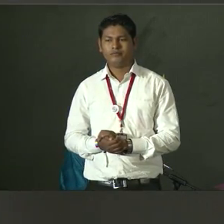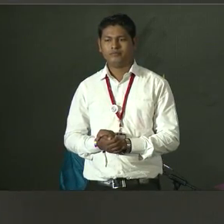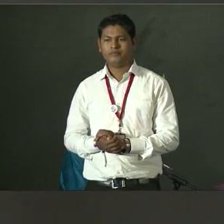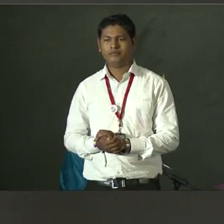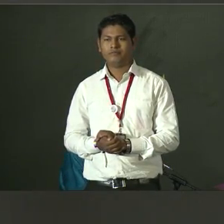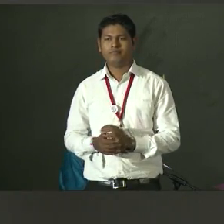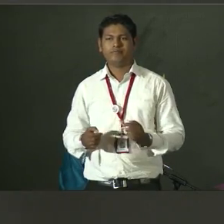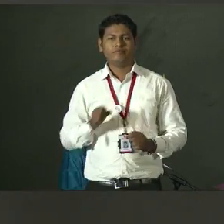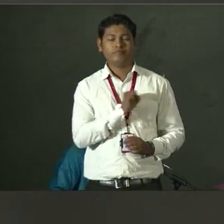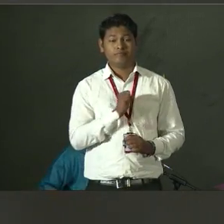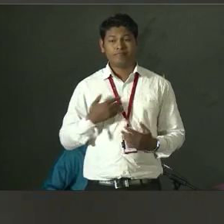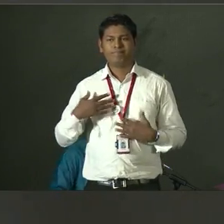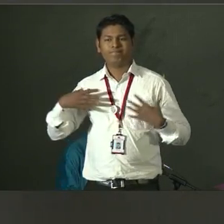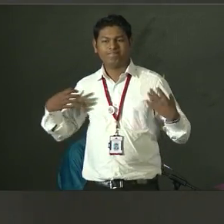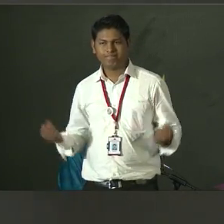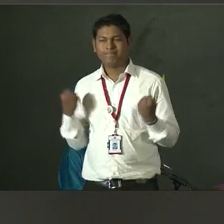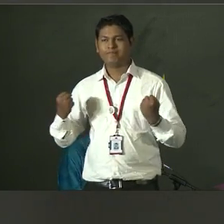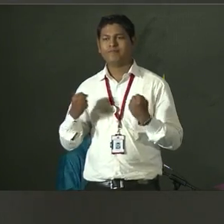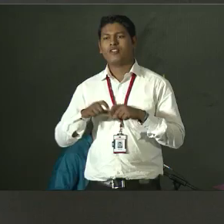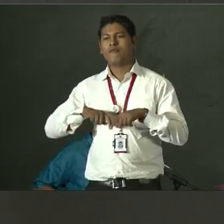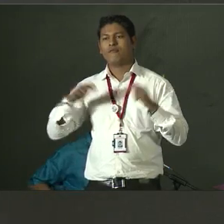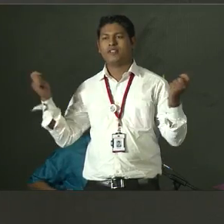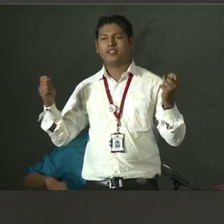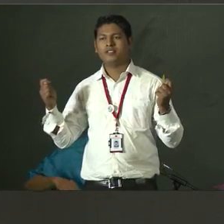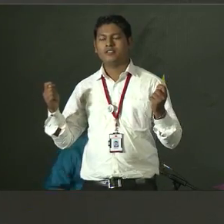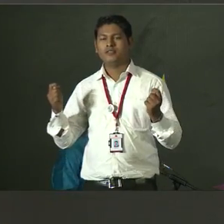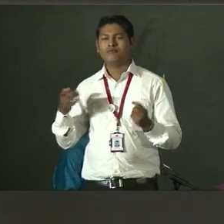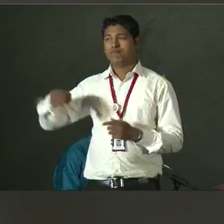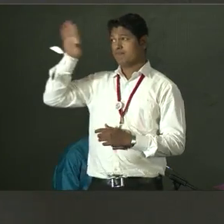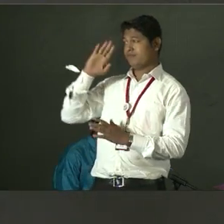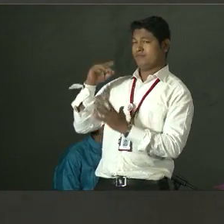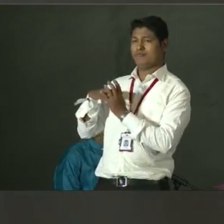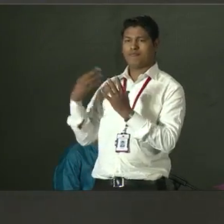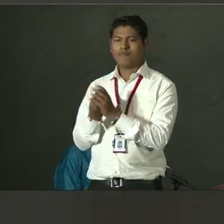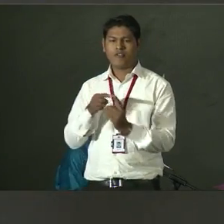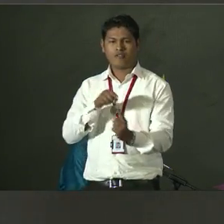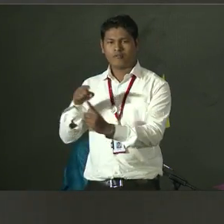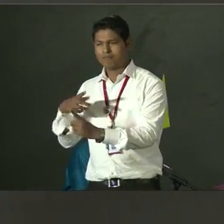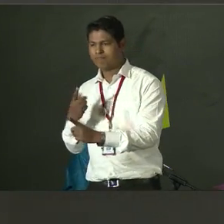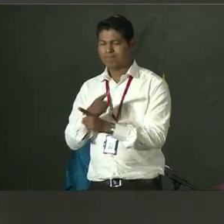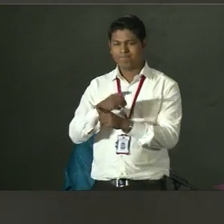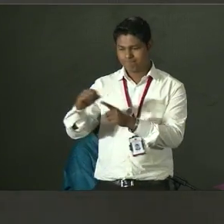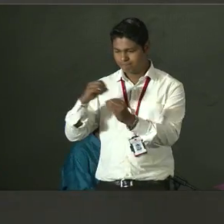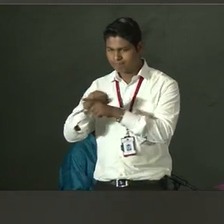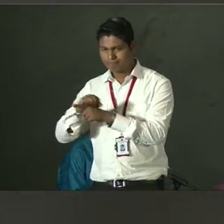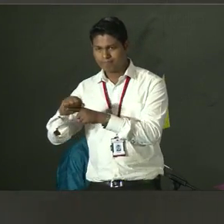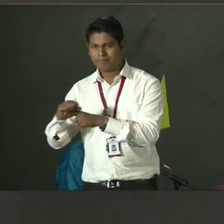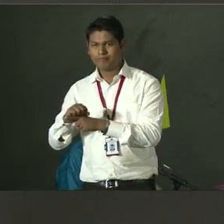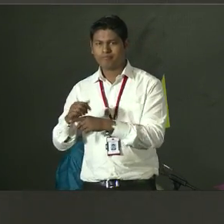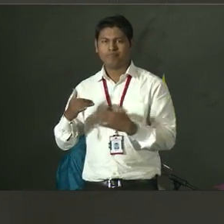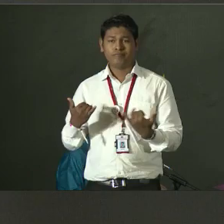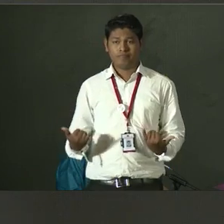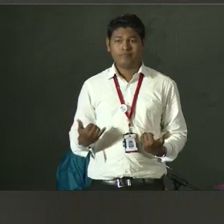I have achieved, I mean, with the grace of God, with the blessings of elders, with the support of great musicians around me, I